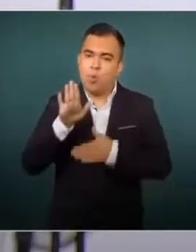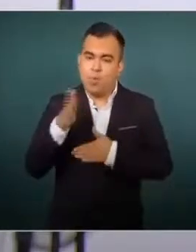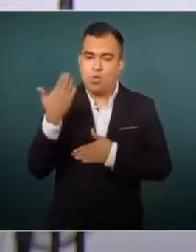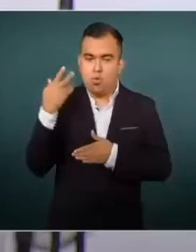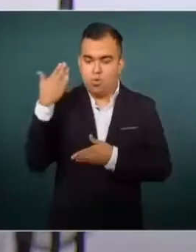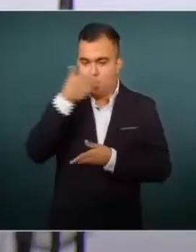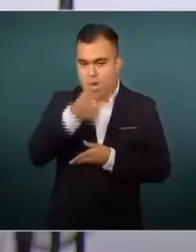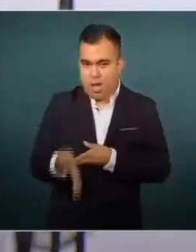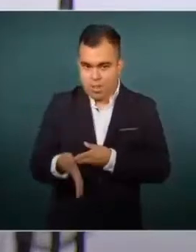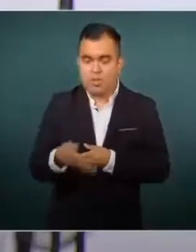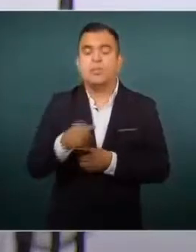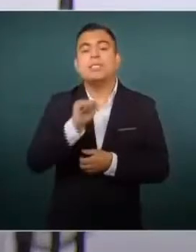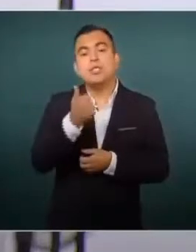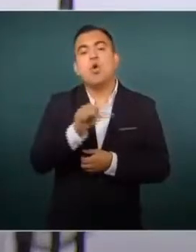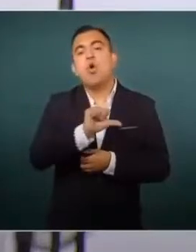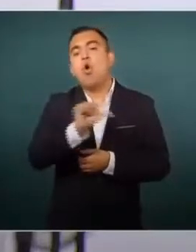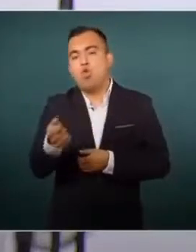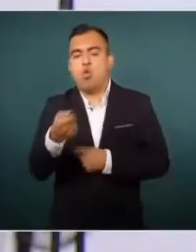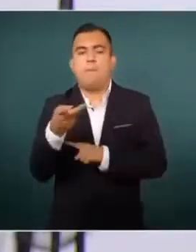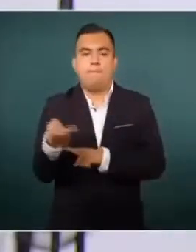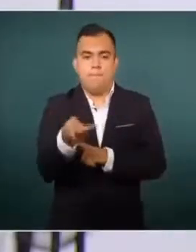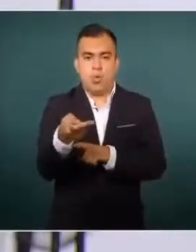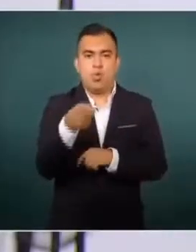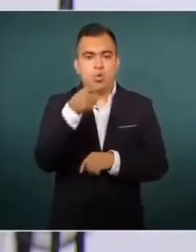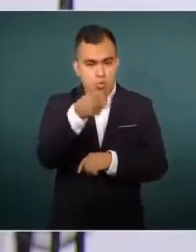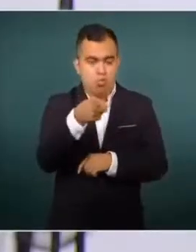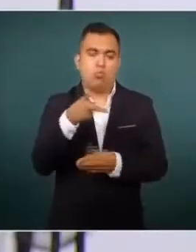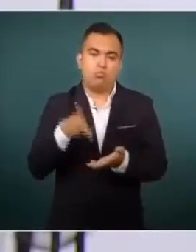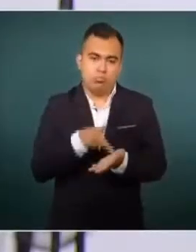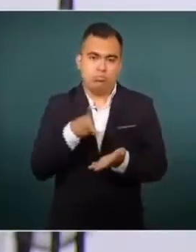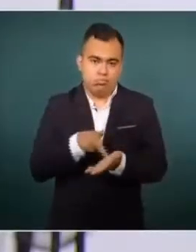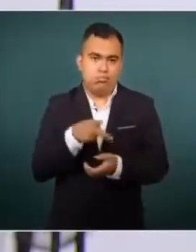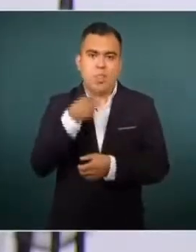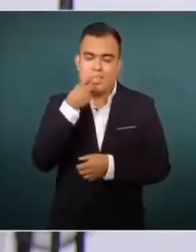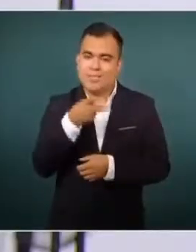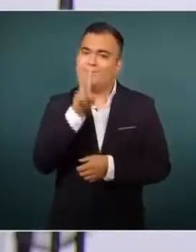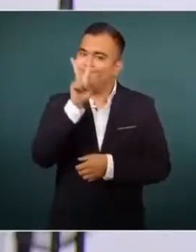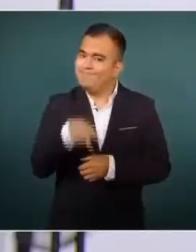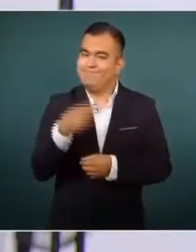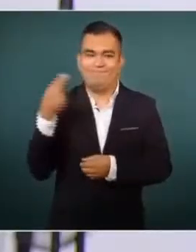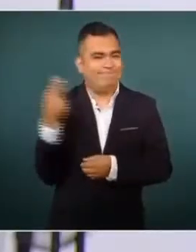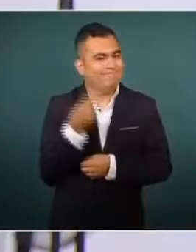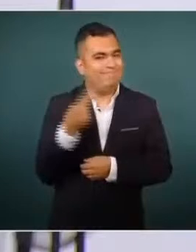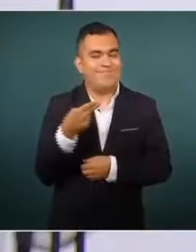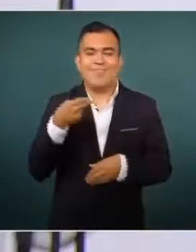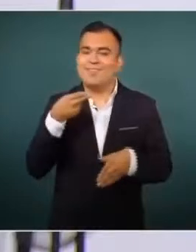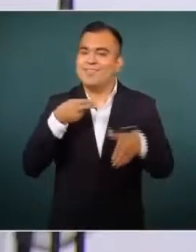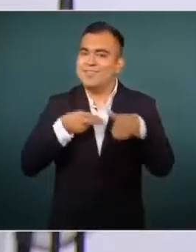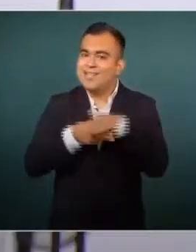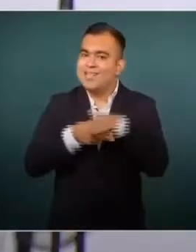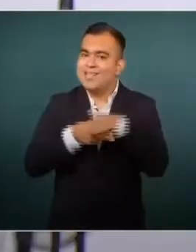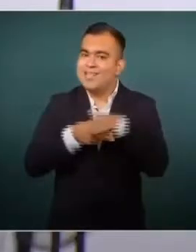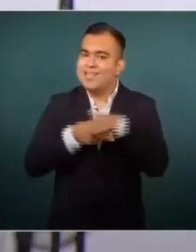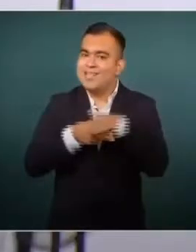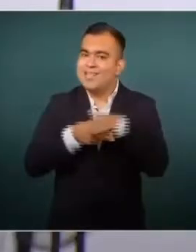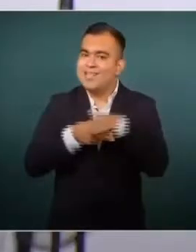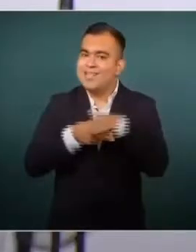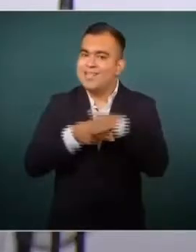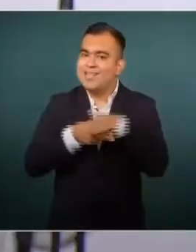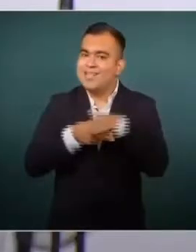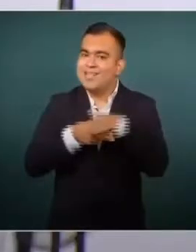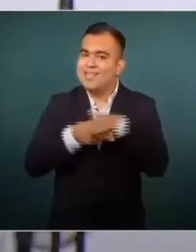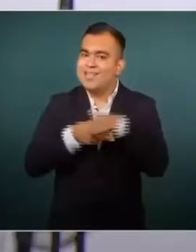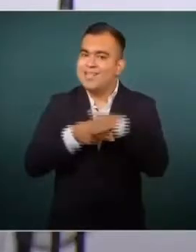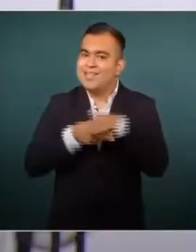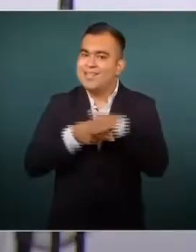en segundo lugar, pues preguntarle, usted en reiteradas ocasiones ha insistido en que la línea 3 del tren ligero, pues... And so